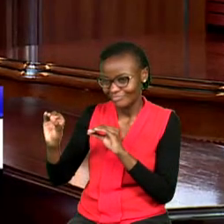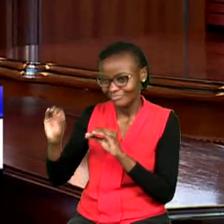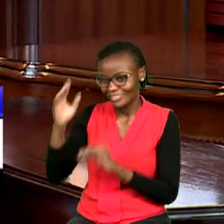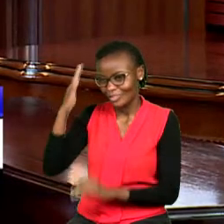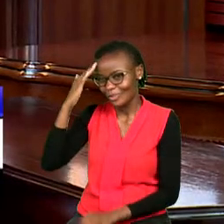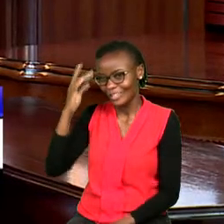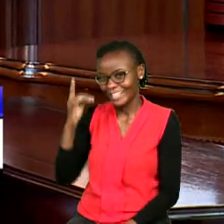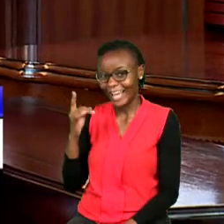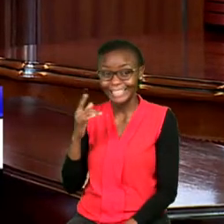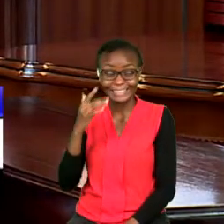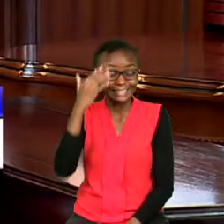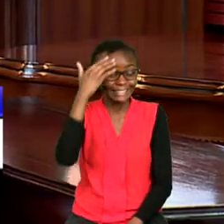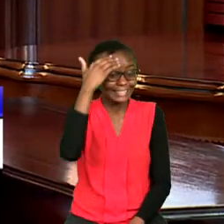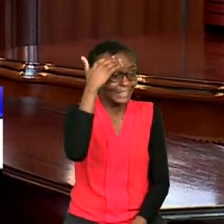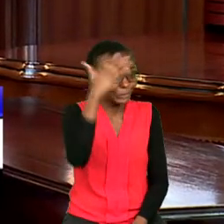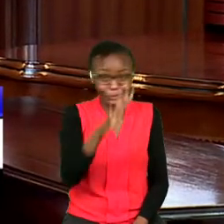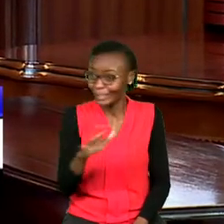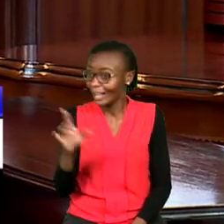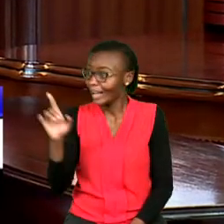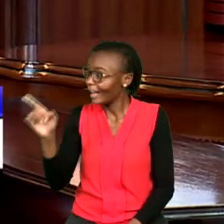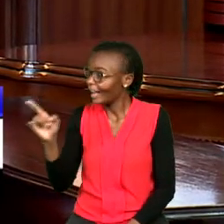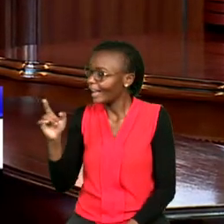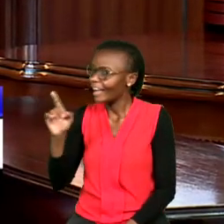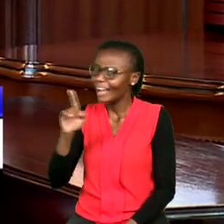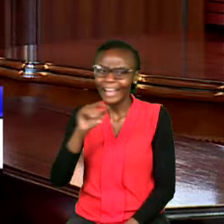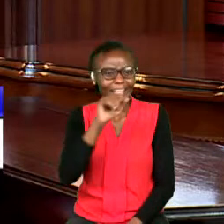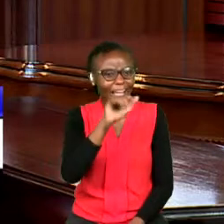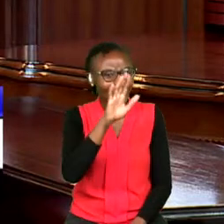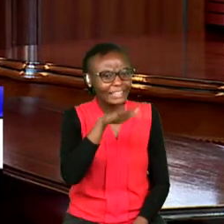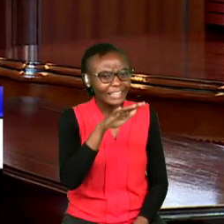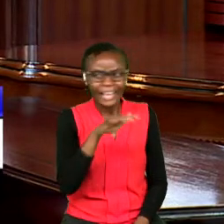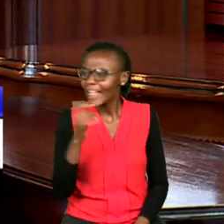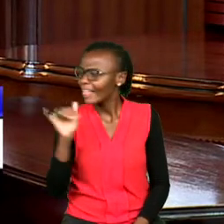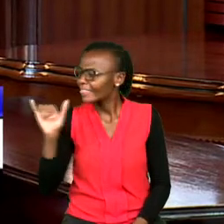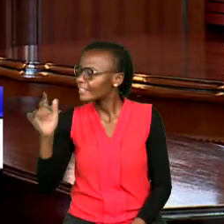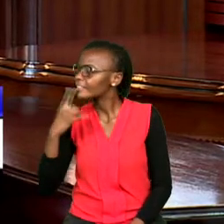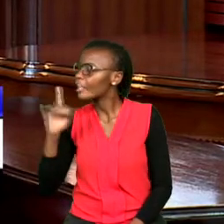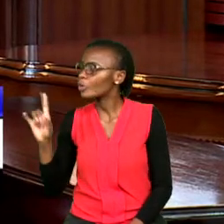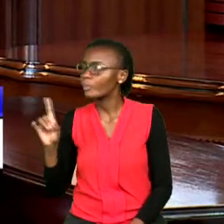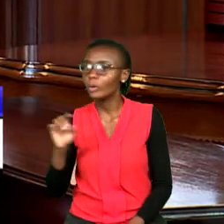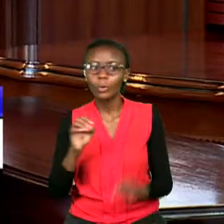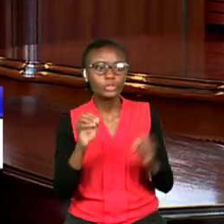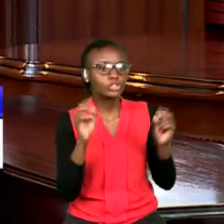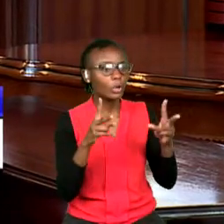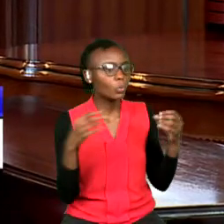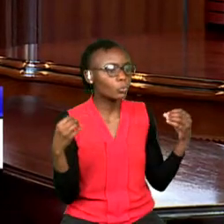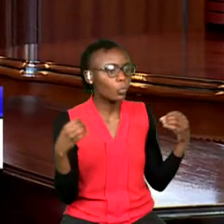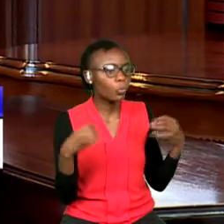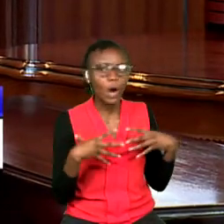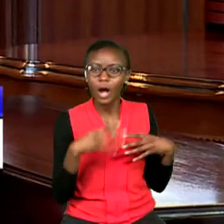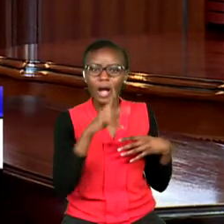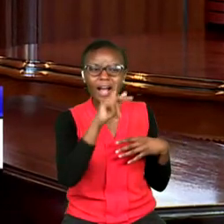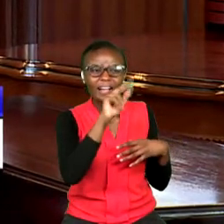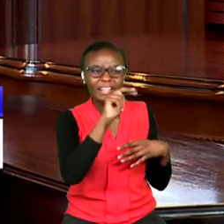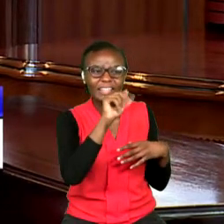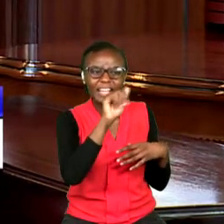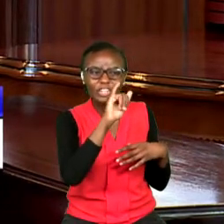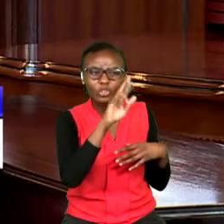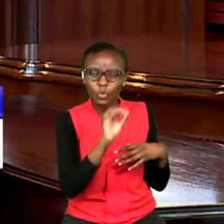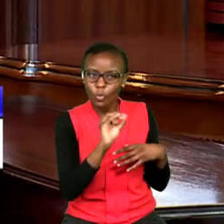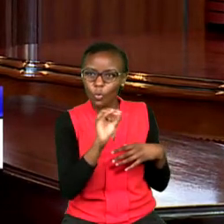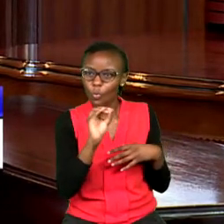I have no. That's Nairobi. Oh, Kanairo. Yes. Wow. Kanairo is Nairobi. Wow.